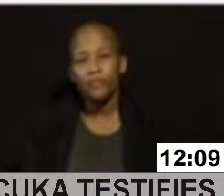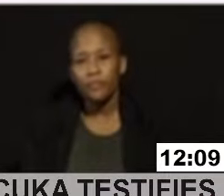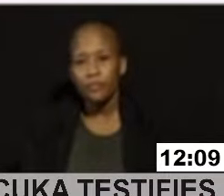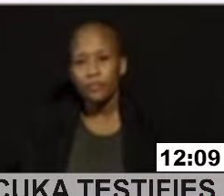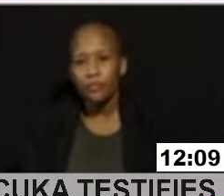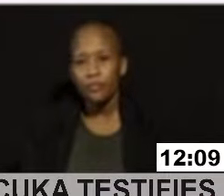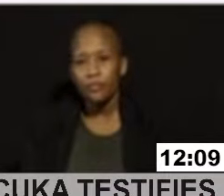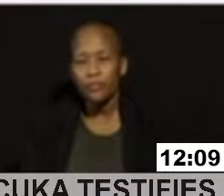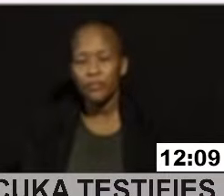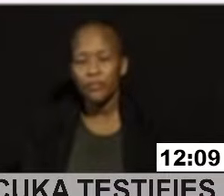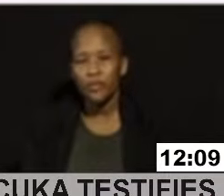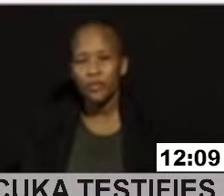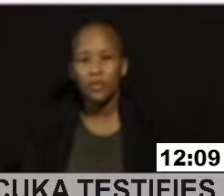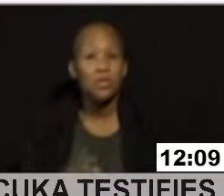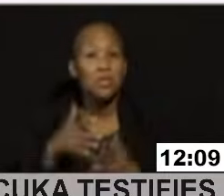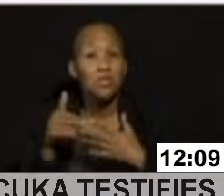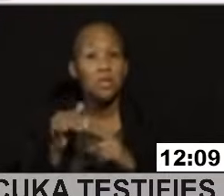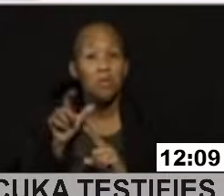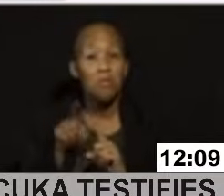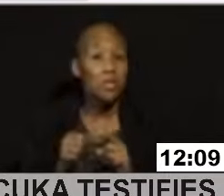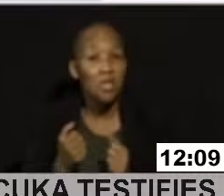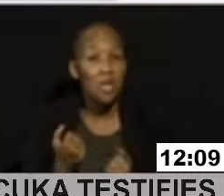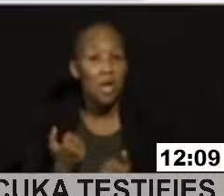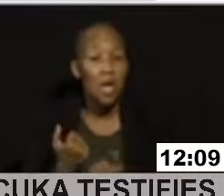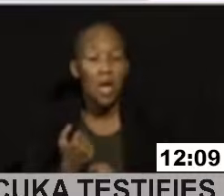Am I missing anyone?